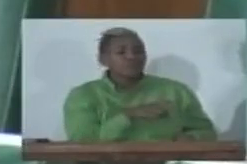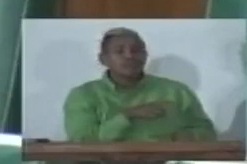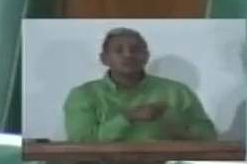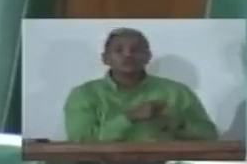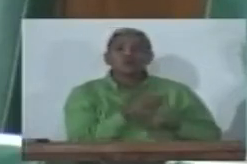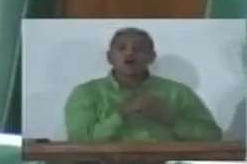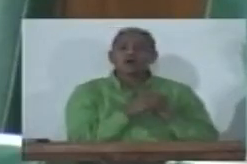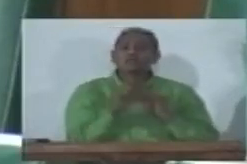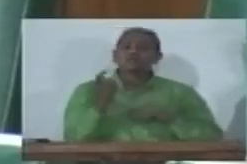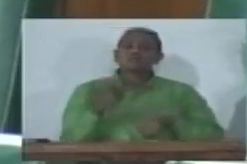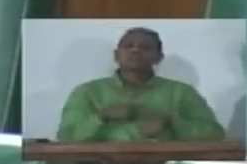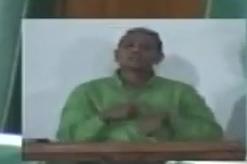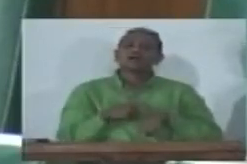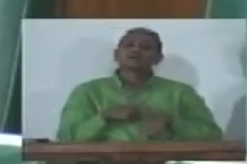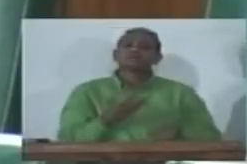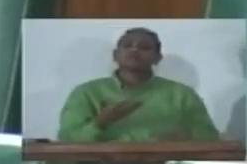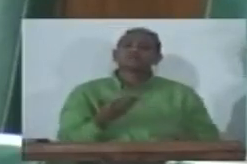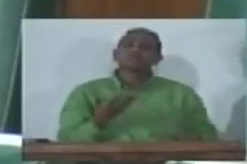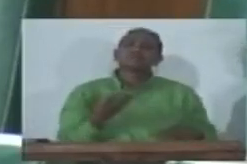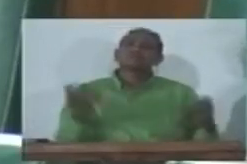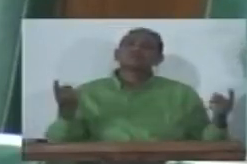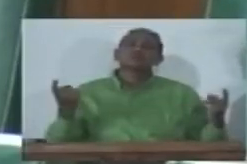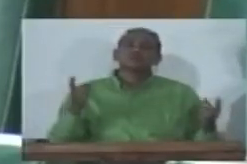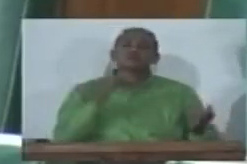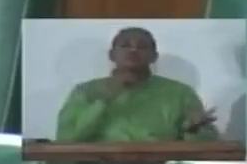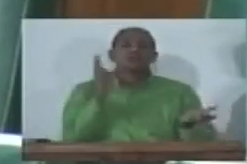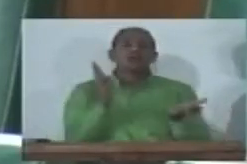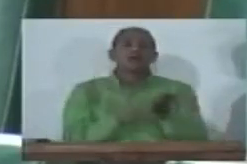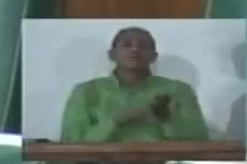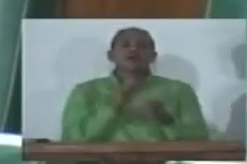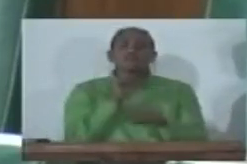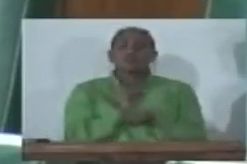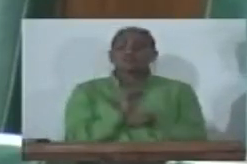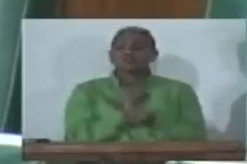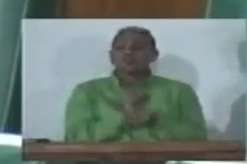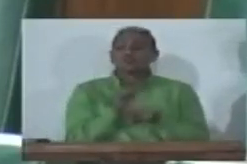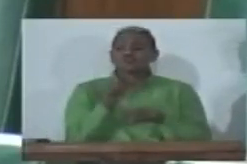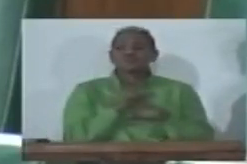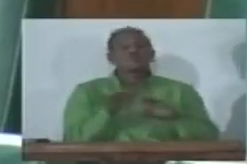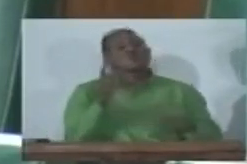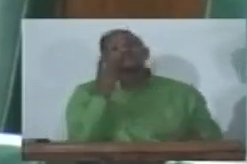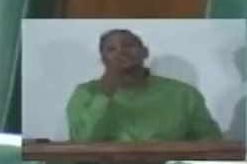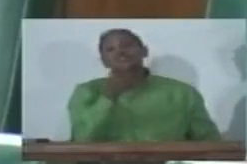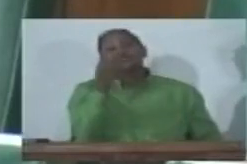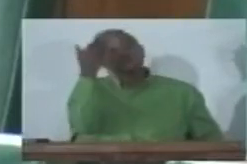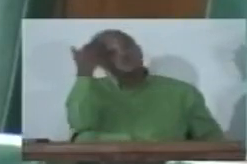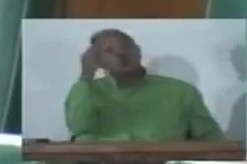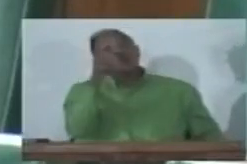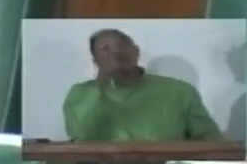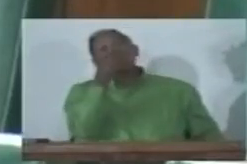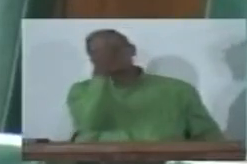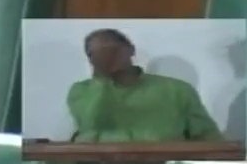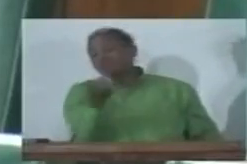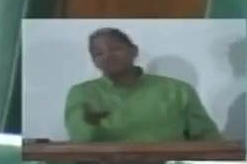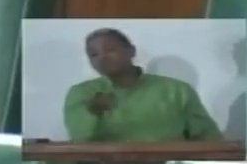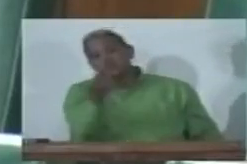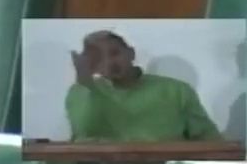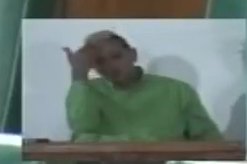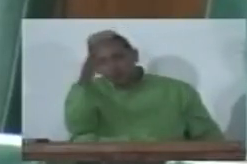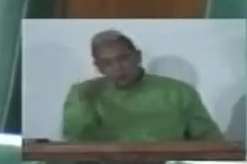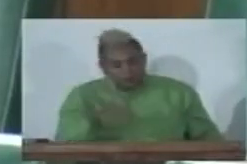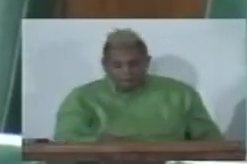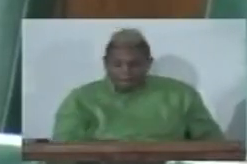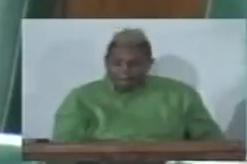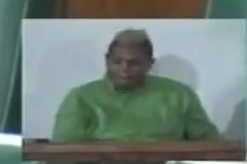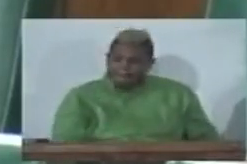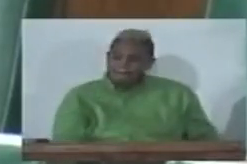instance, someone applies for a job, you don't see them, you don't know who they are.